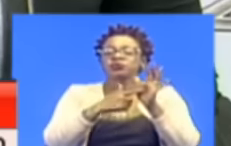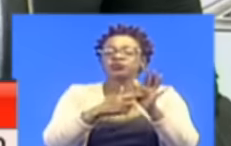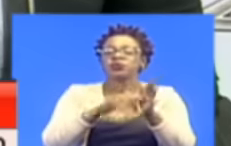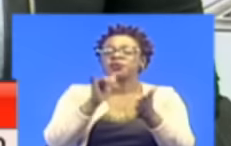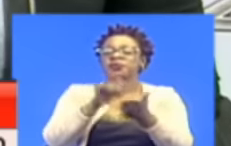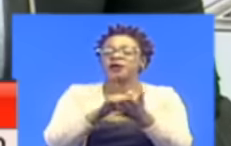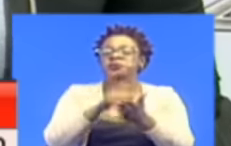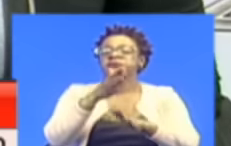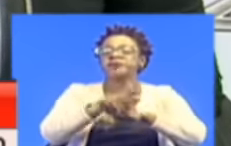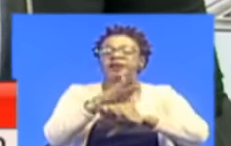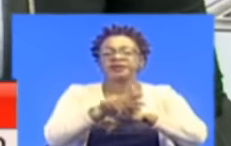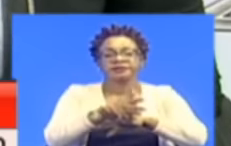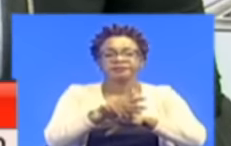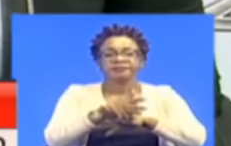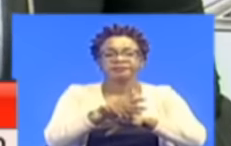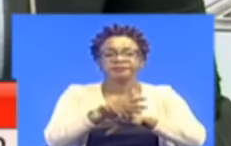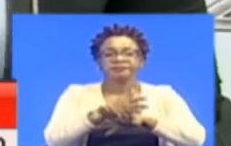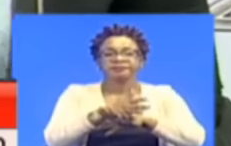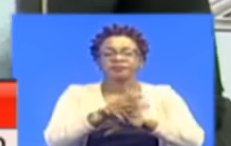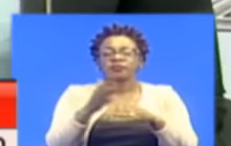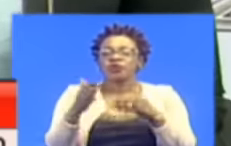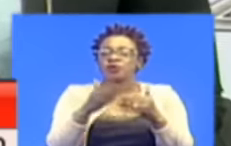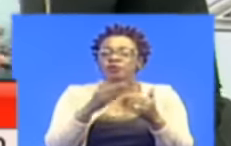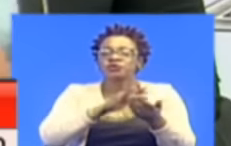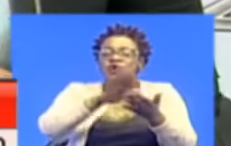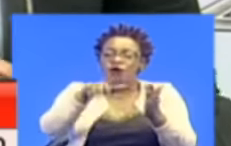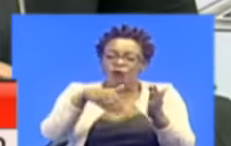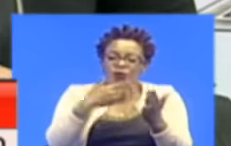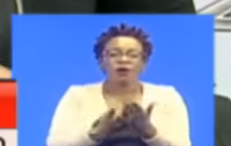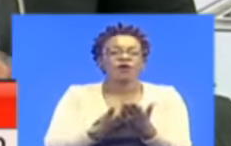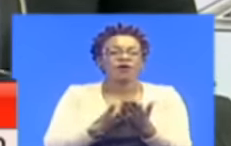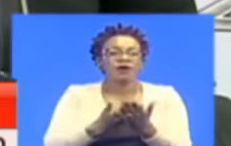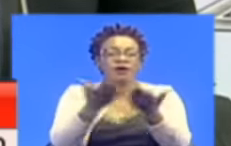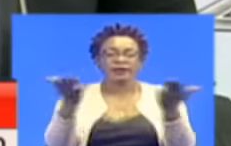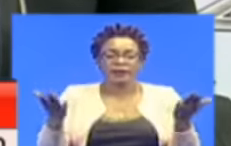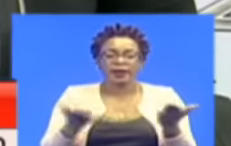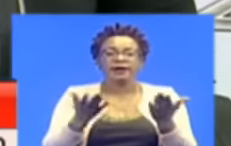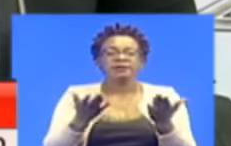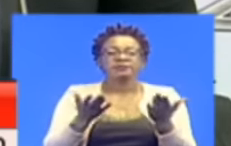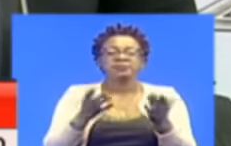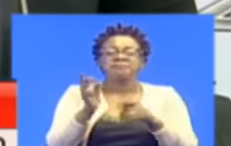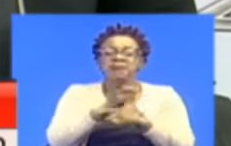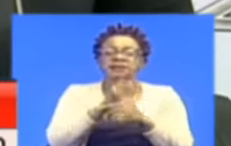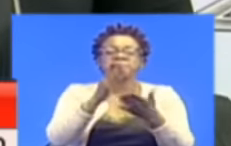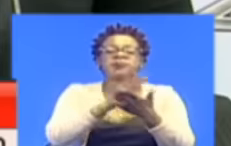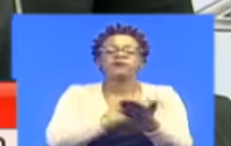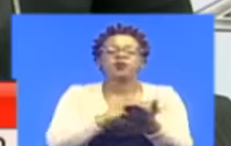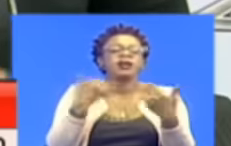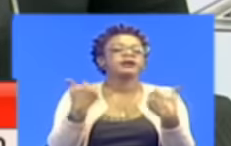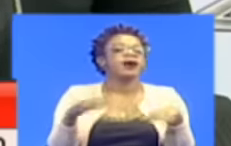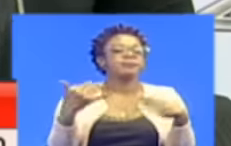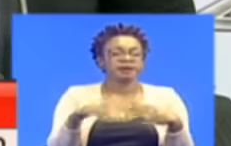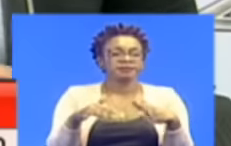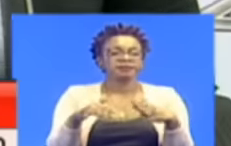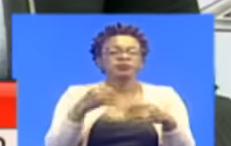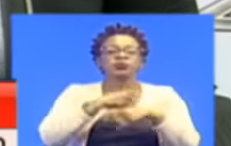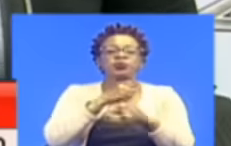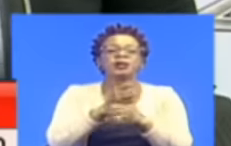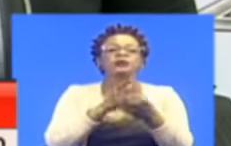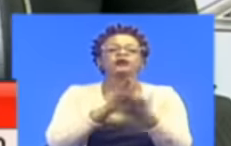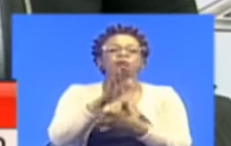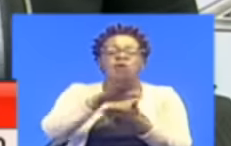stage managed. In fact, almost all the accomplices were at the scene minutes before the drama played out to ensure that